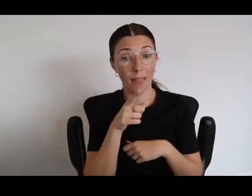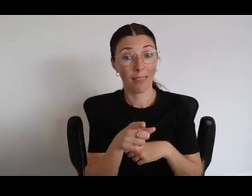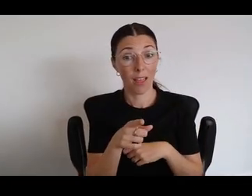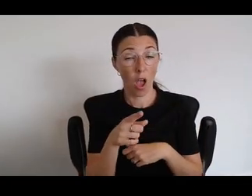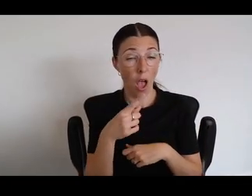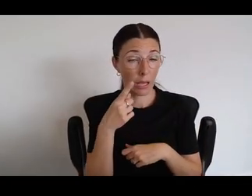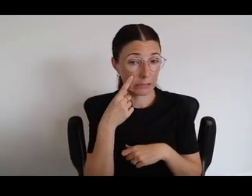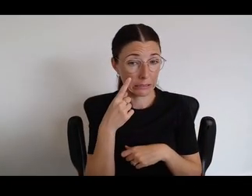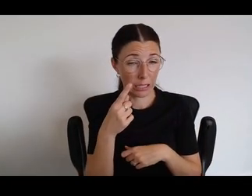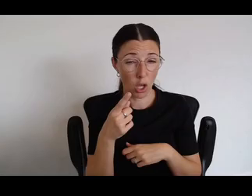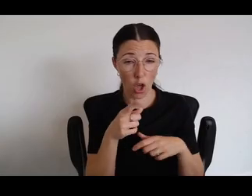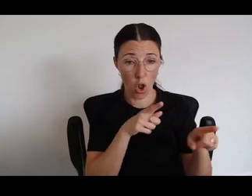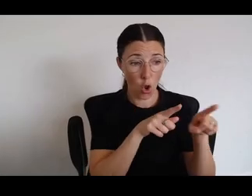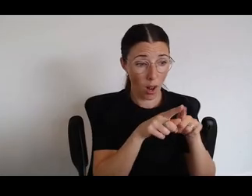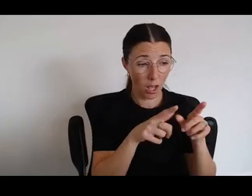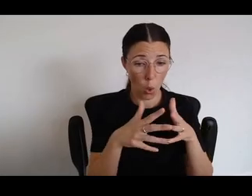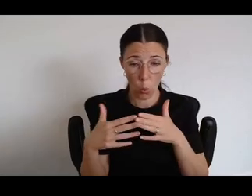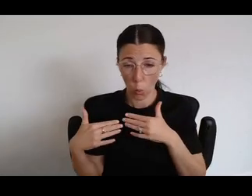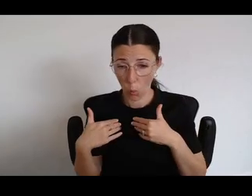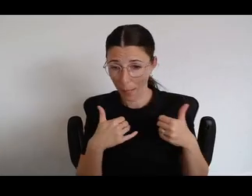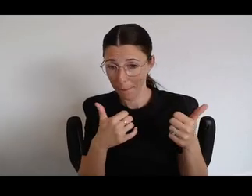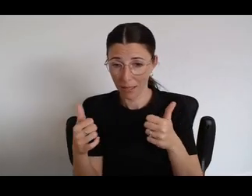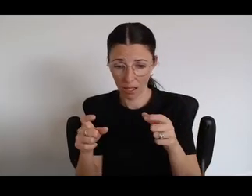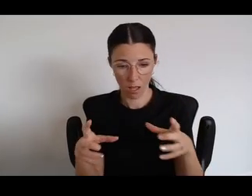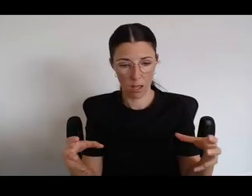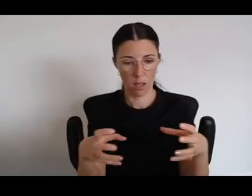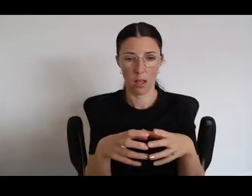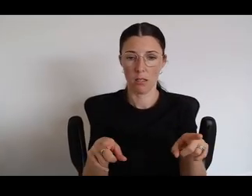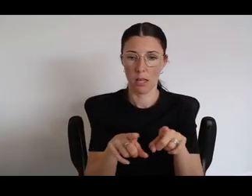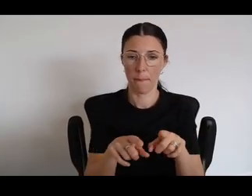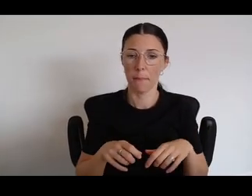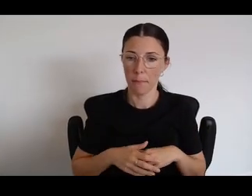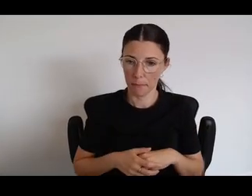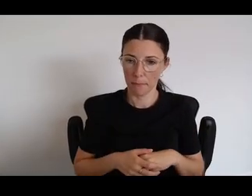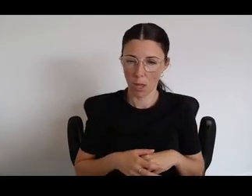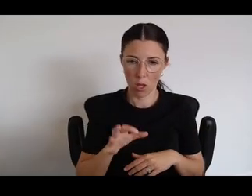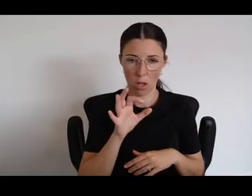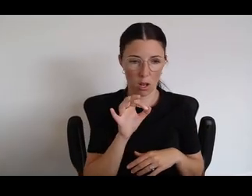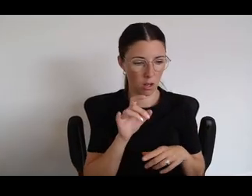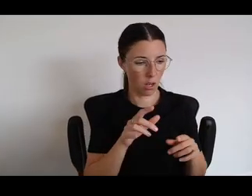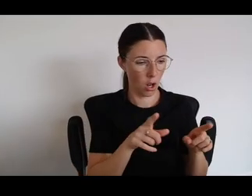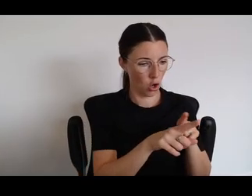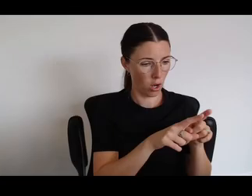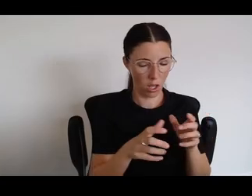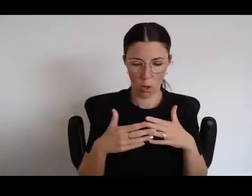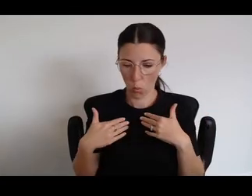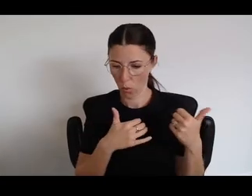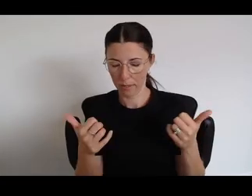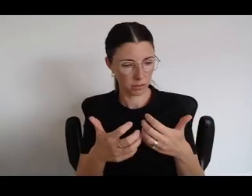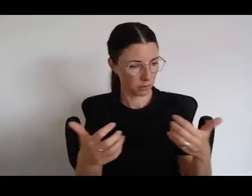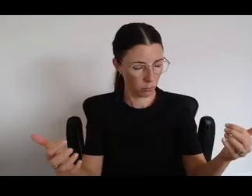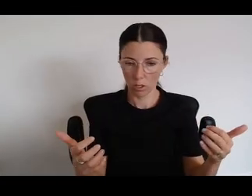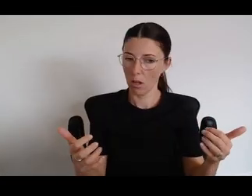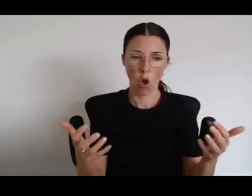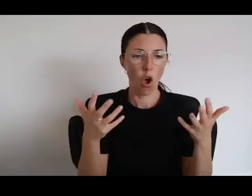as a unit. Not anymore that we look at learning and well-being separately. Some people are often asking that, which